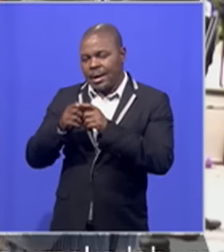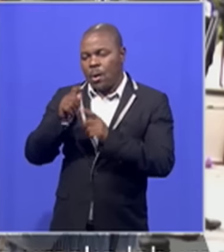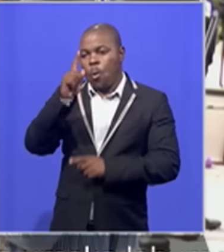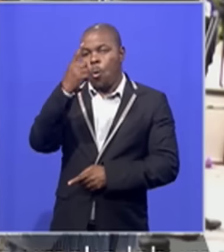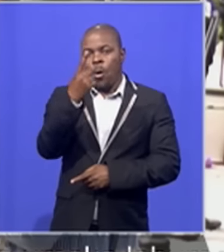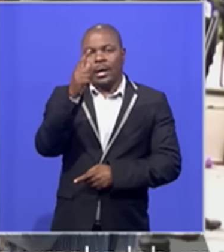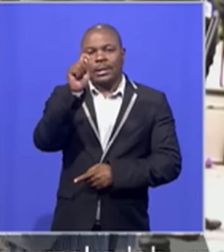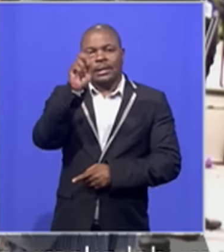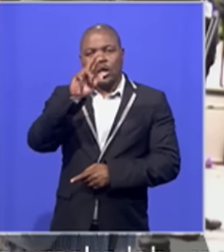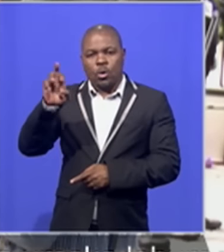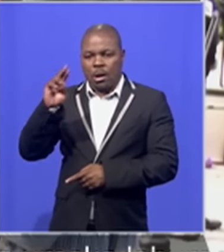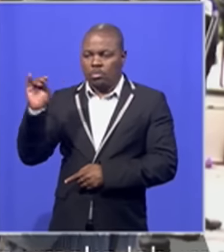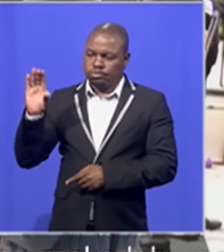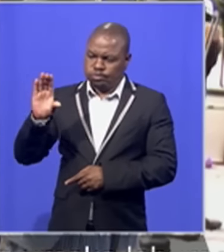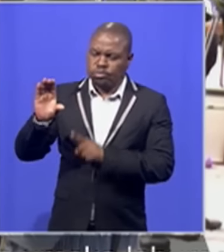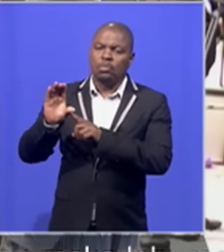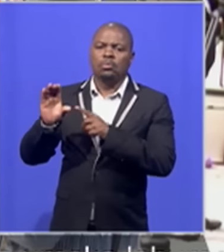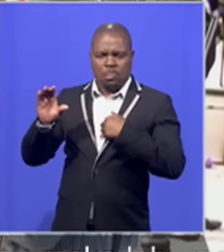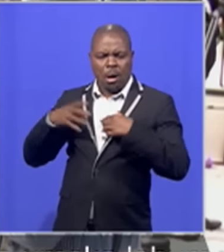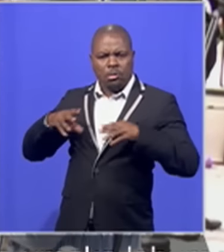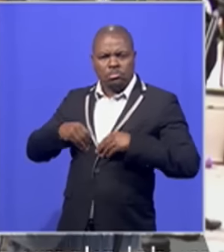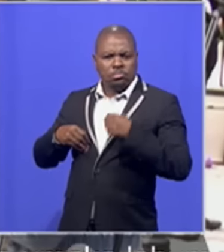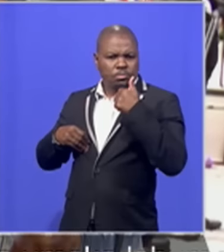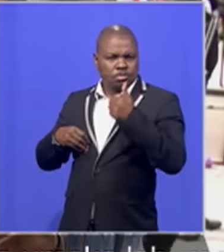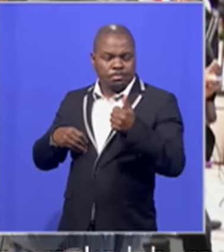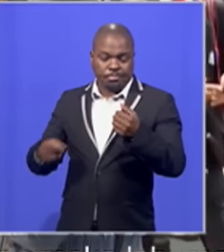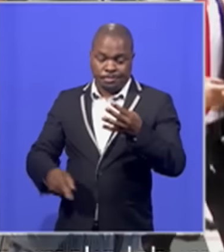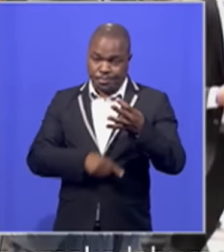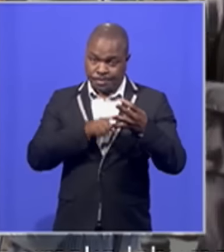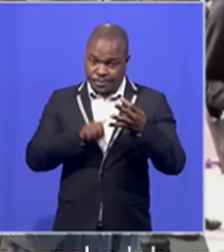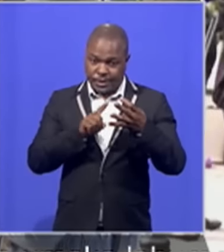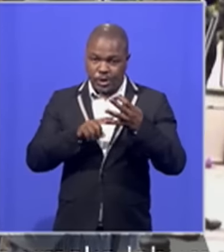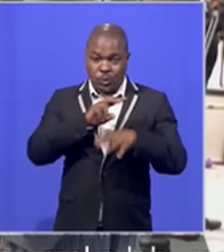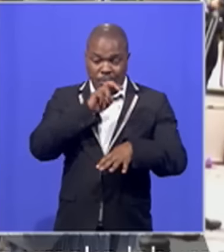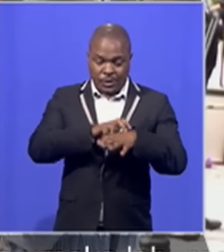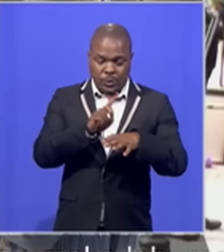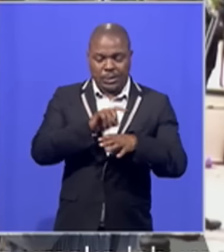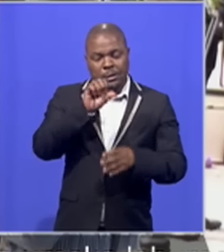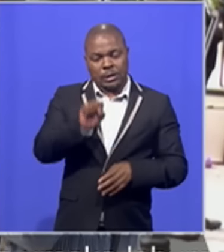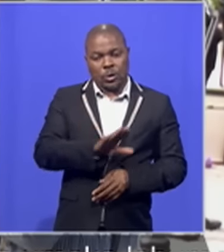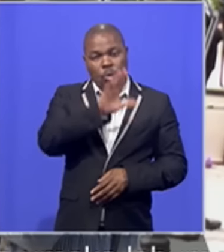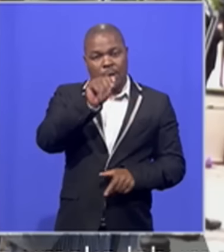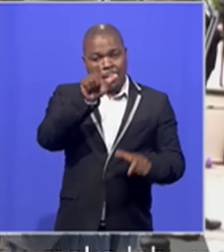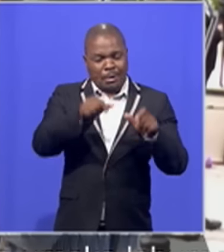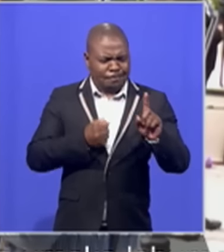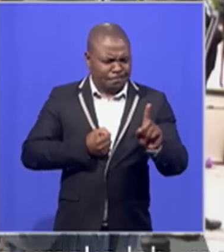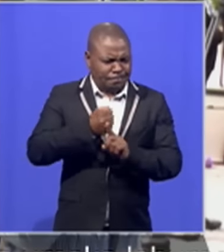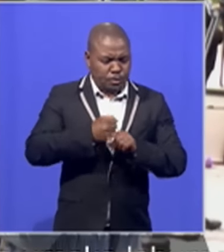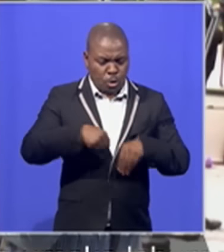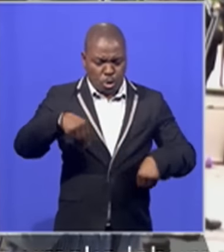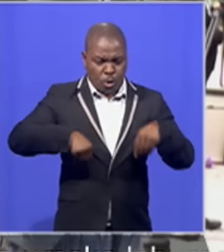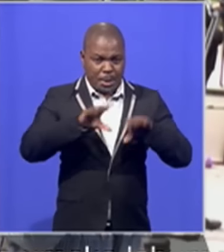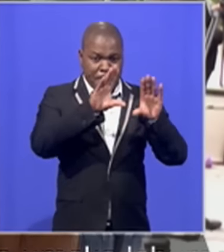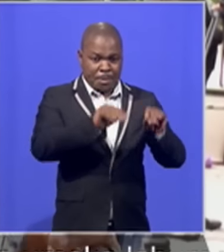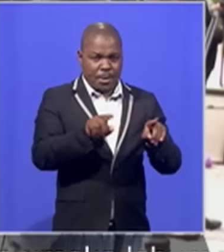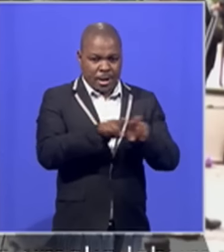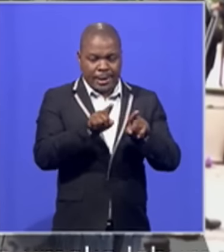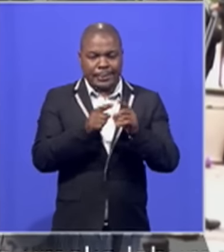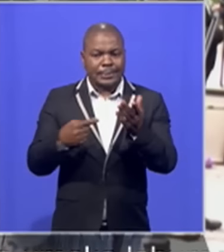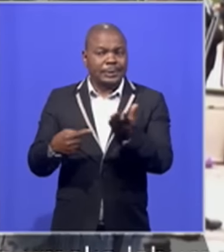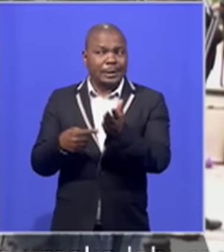e ra ya mogela mo bohelong re tshwantse re etse re bereke ja o tlema ma Afrika Borwa gore feletse bonwenwe gonne ga o leba dipetlele tshwana